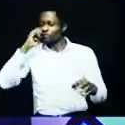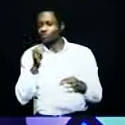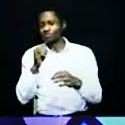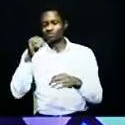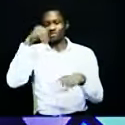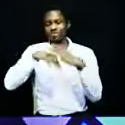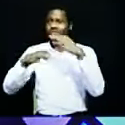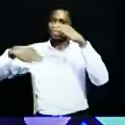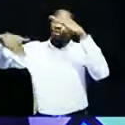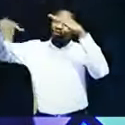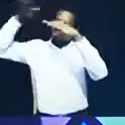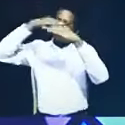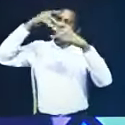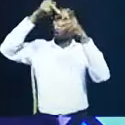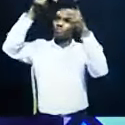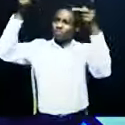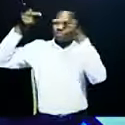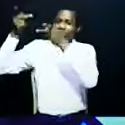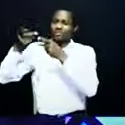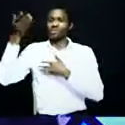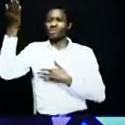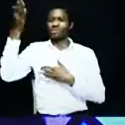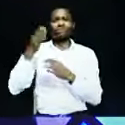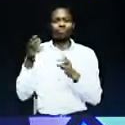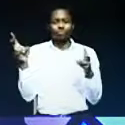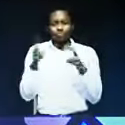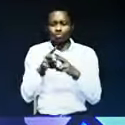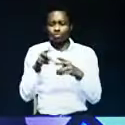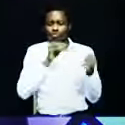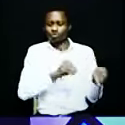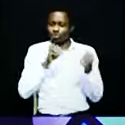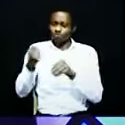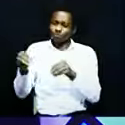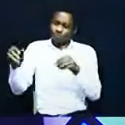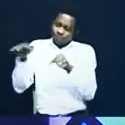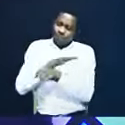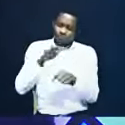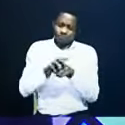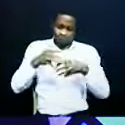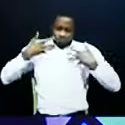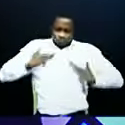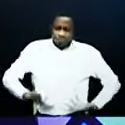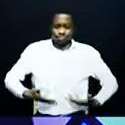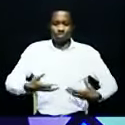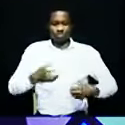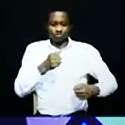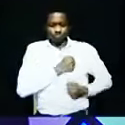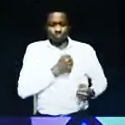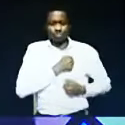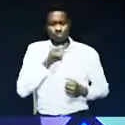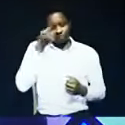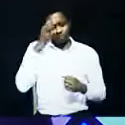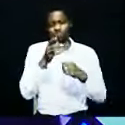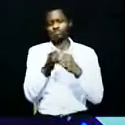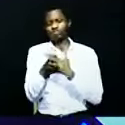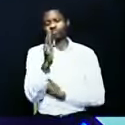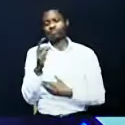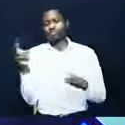places. Therefore, put on the full armor of God. So that when the day of